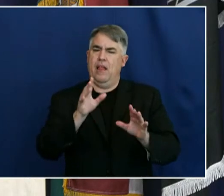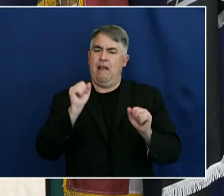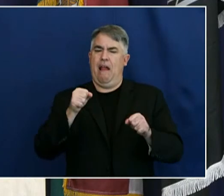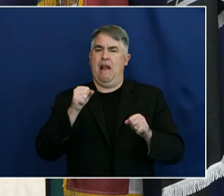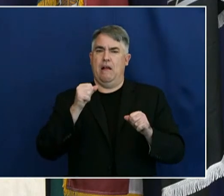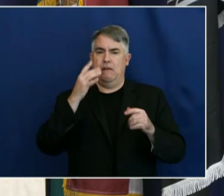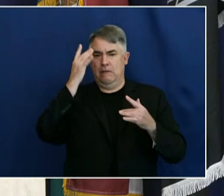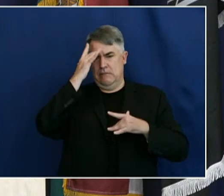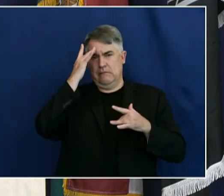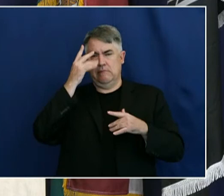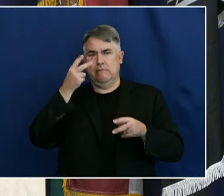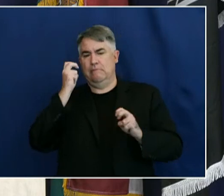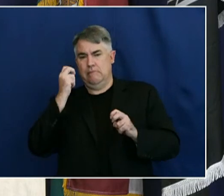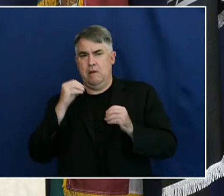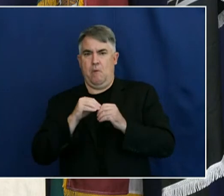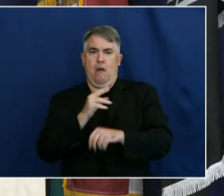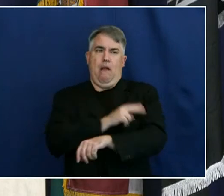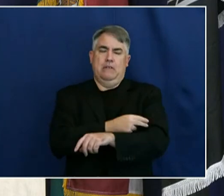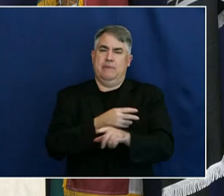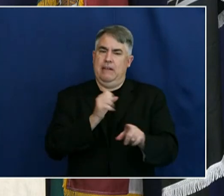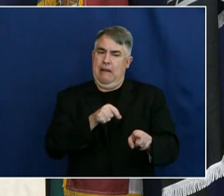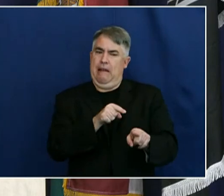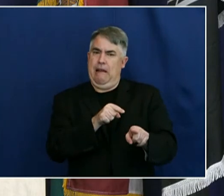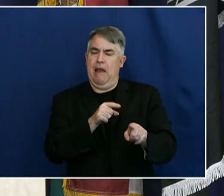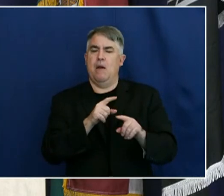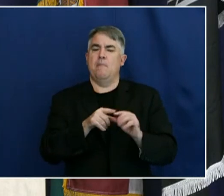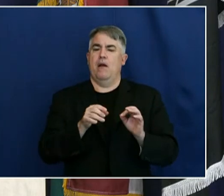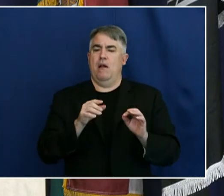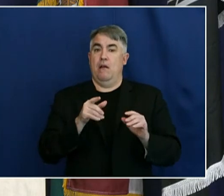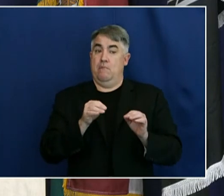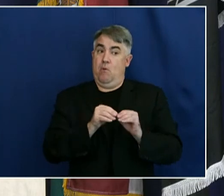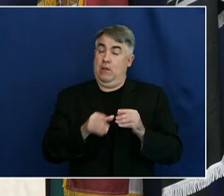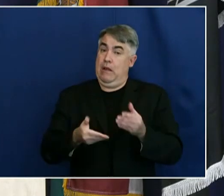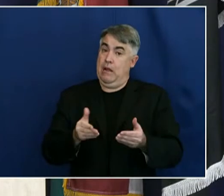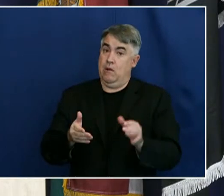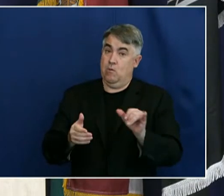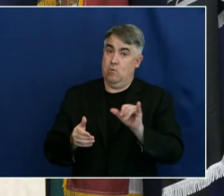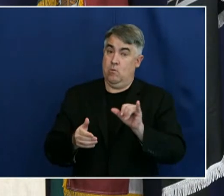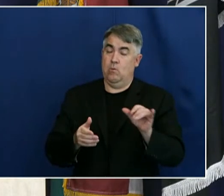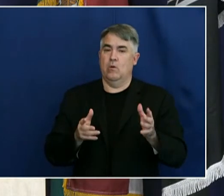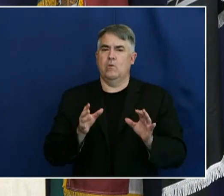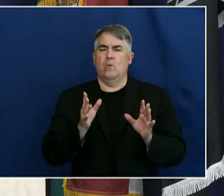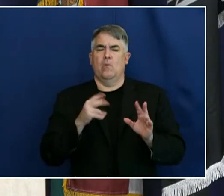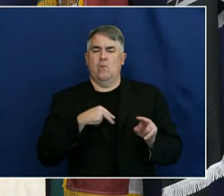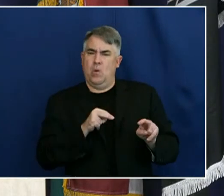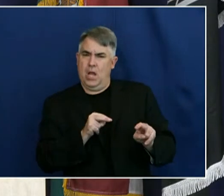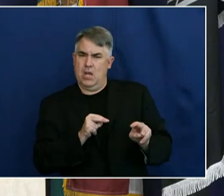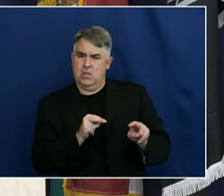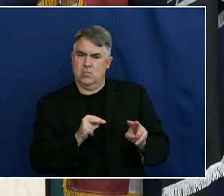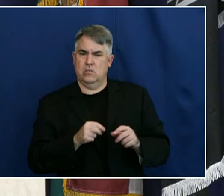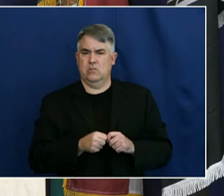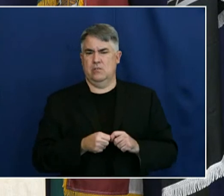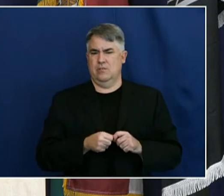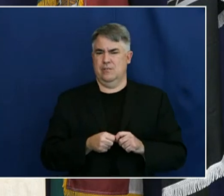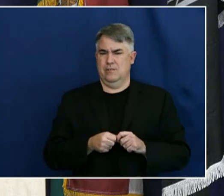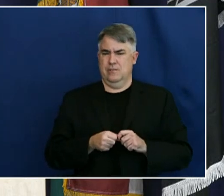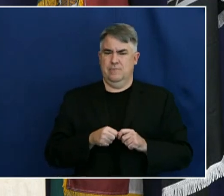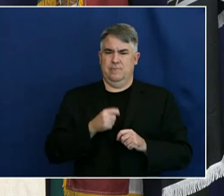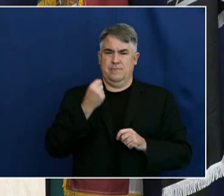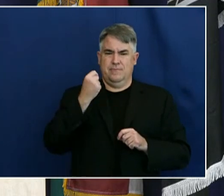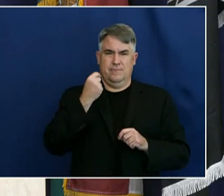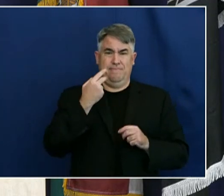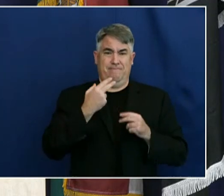leading to hospitalization and death, might be have decreased neutralization by antibodies